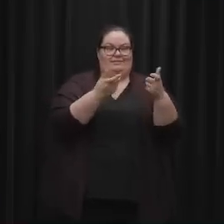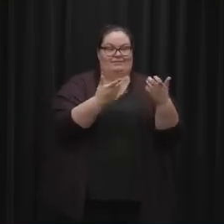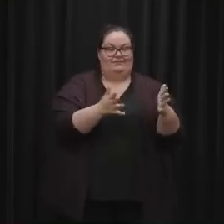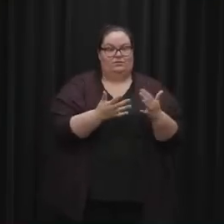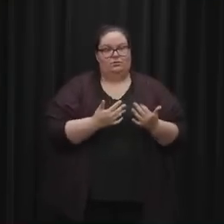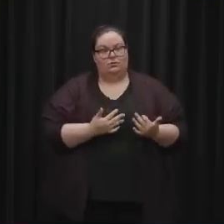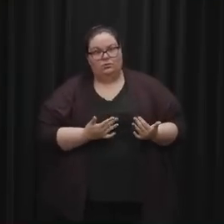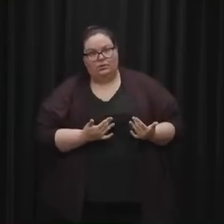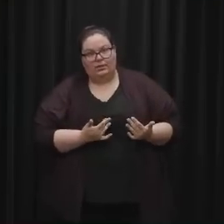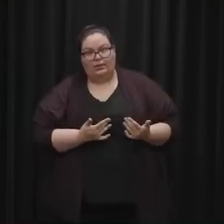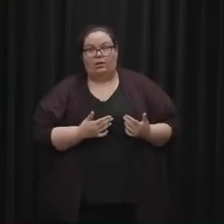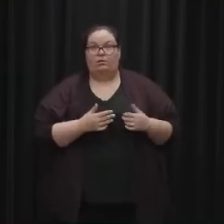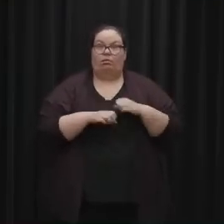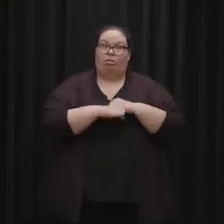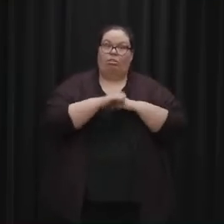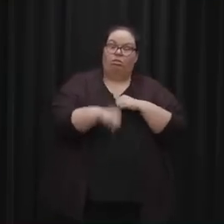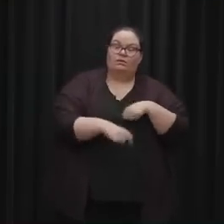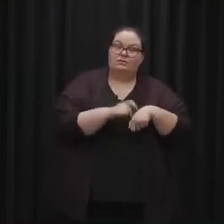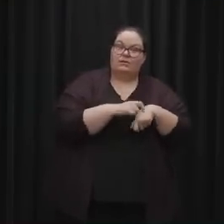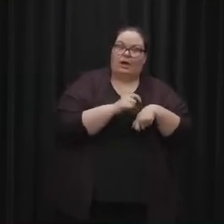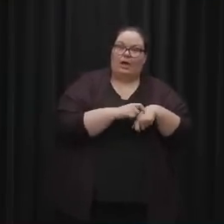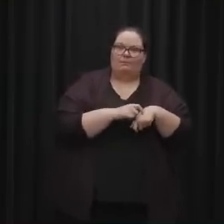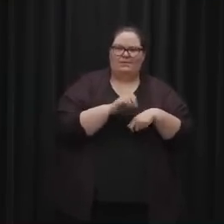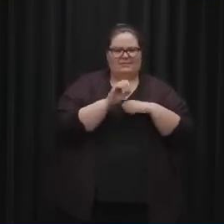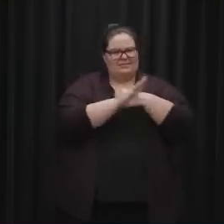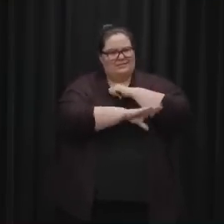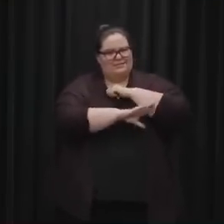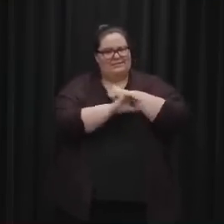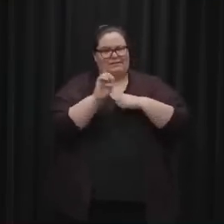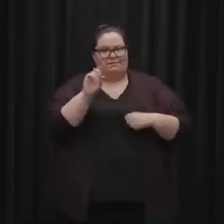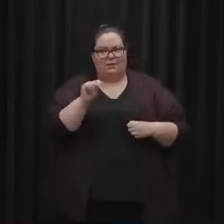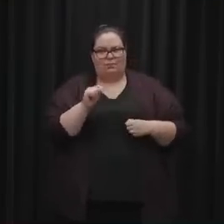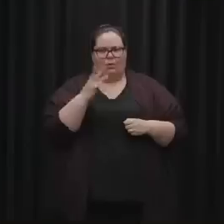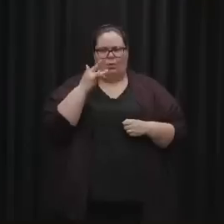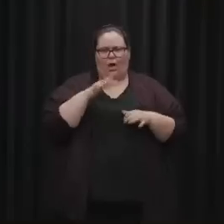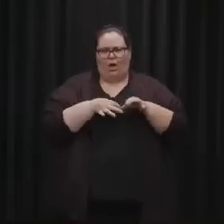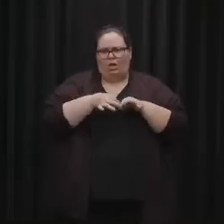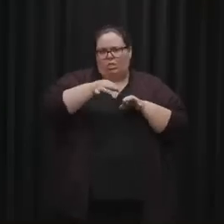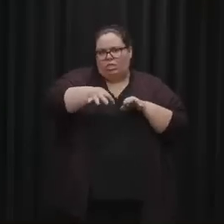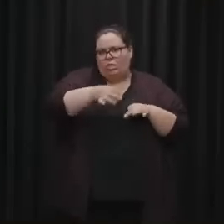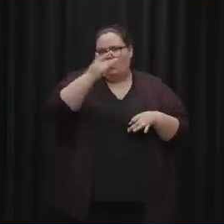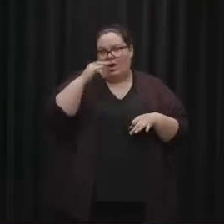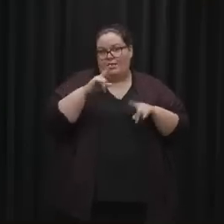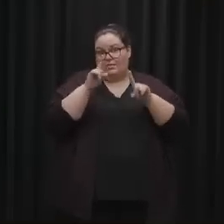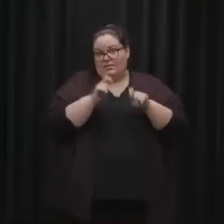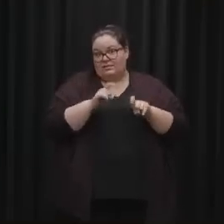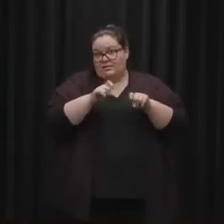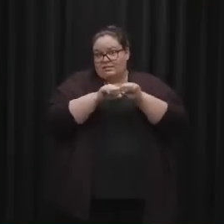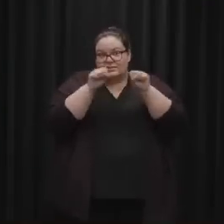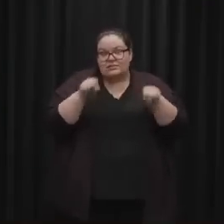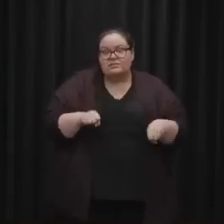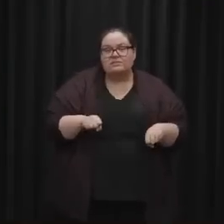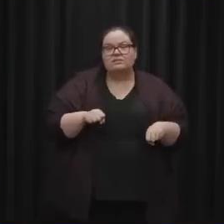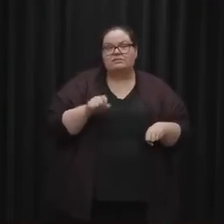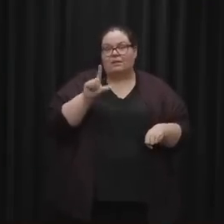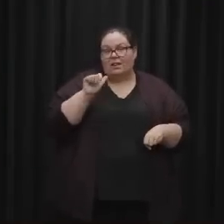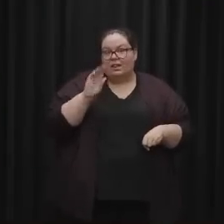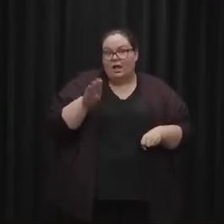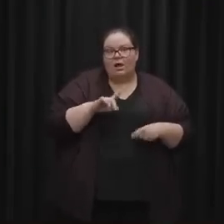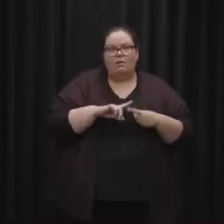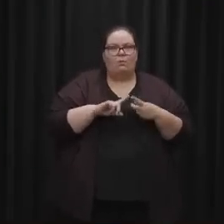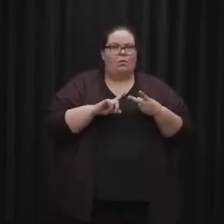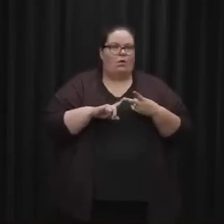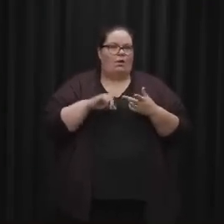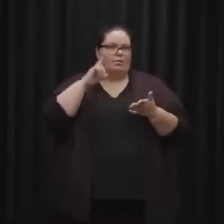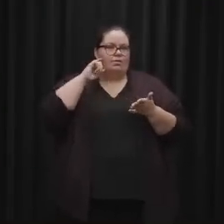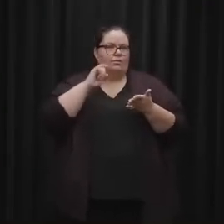Brunswick, especially during September. What is causing that delay? Is it the actual testing system that we're using in the labs, or is